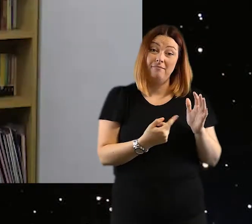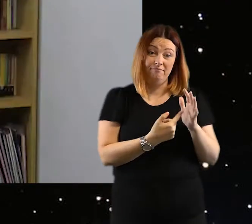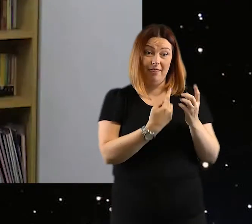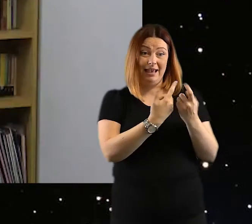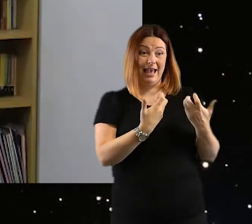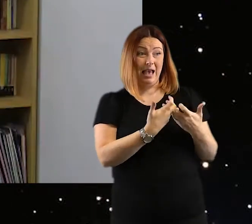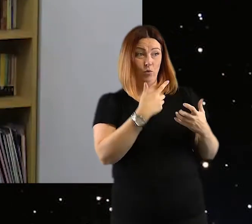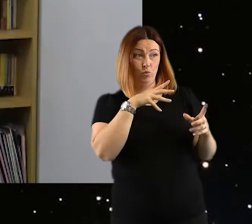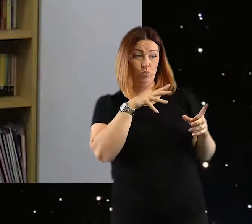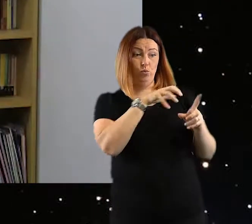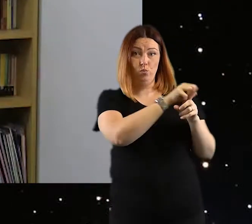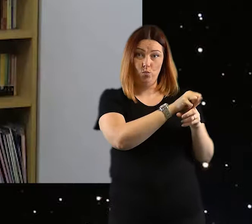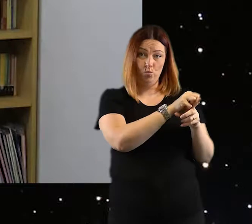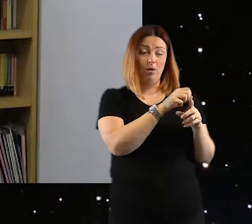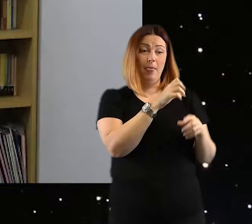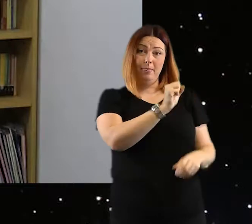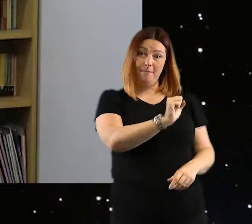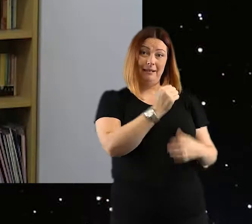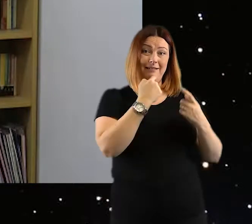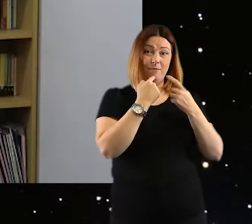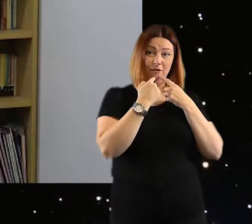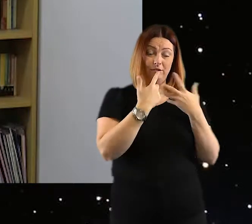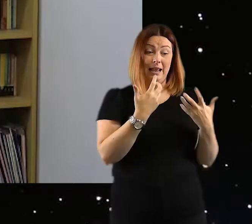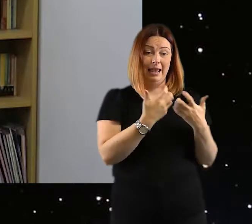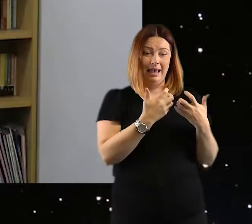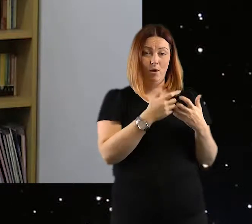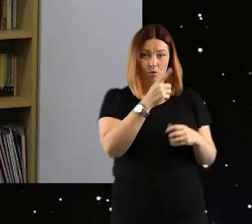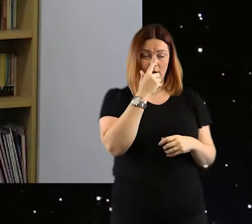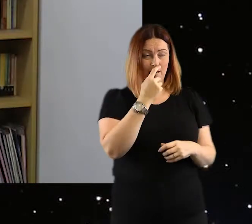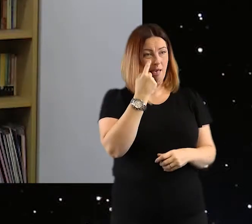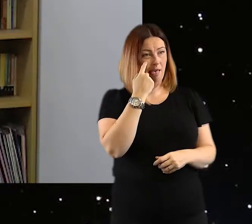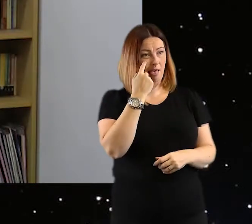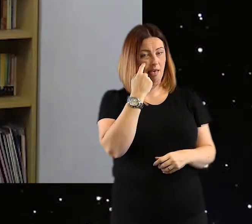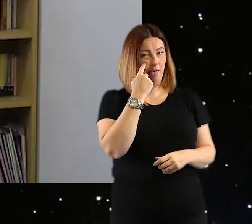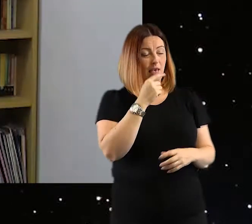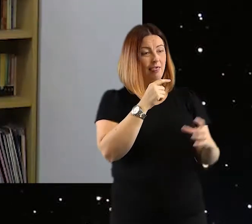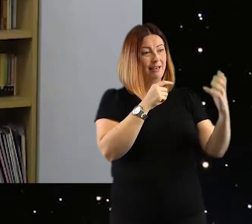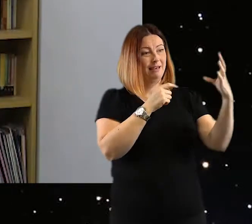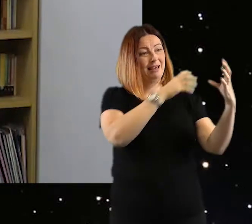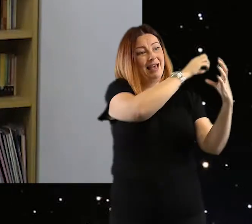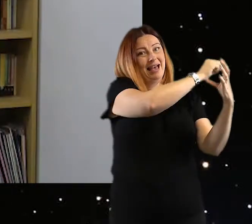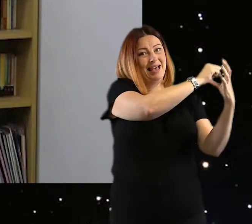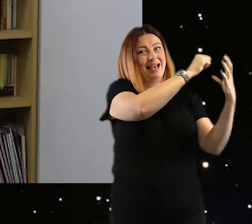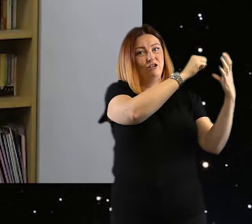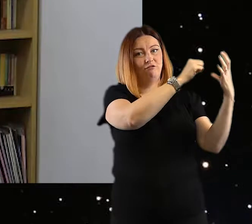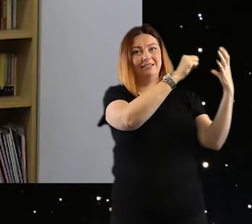so the key, I think, to unlocking the sort of mass information is to look